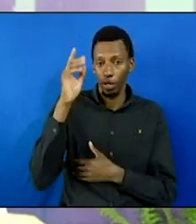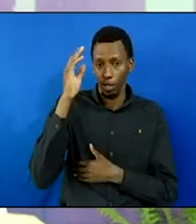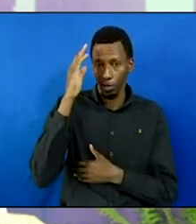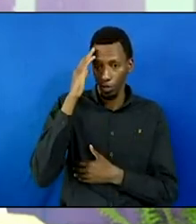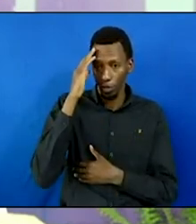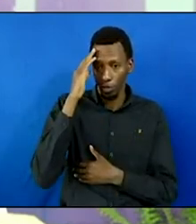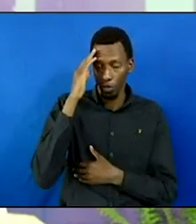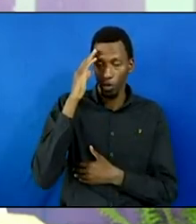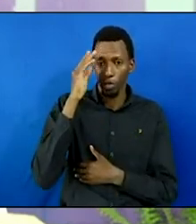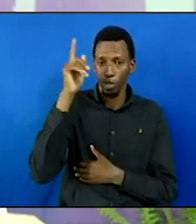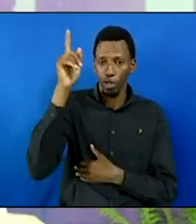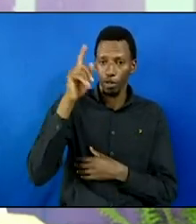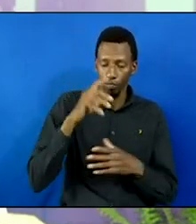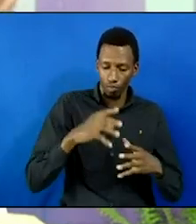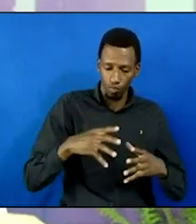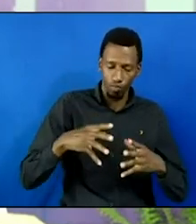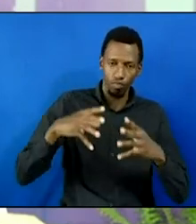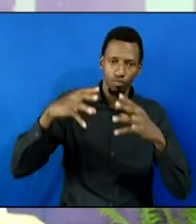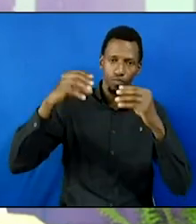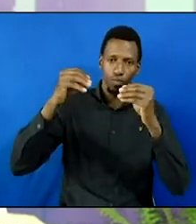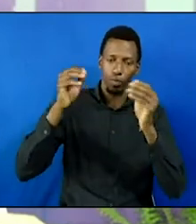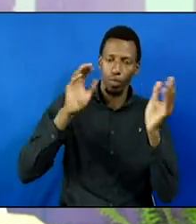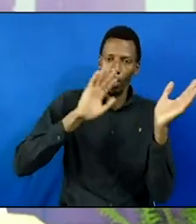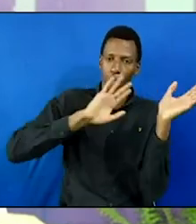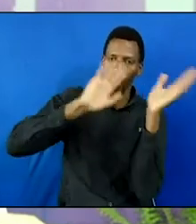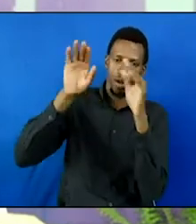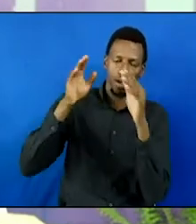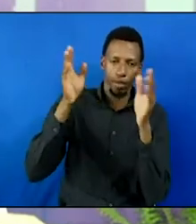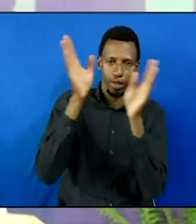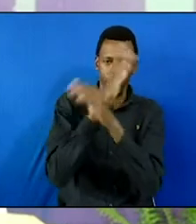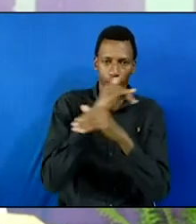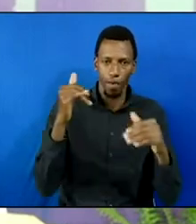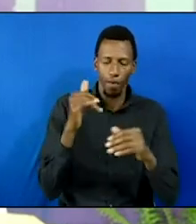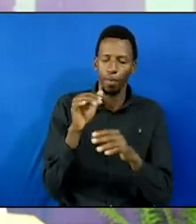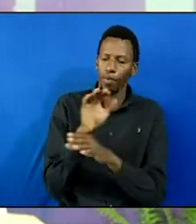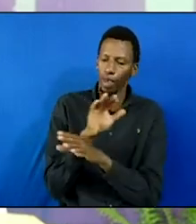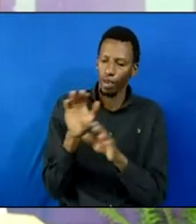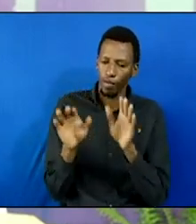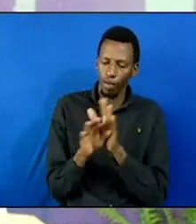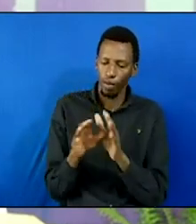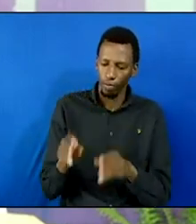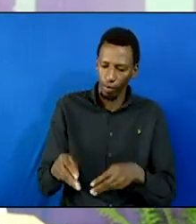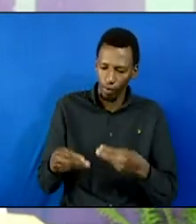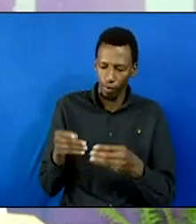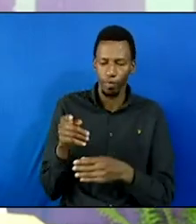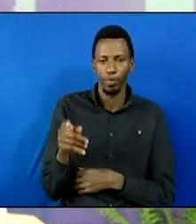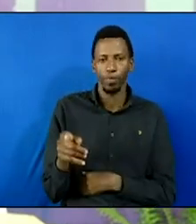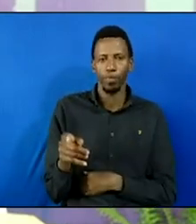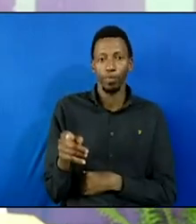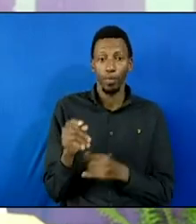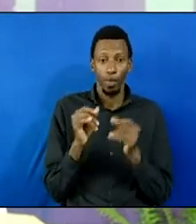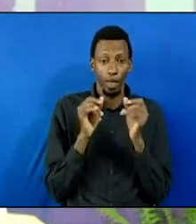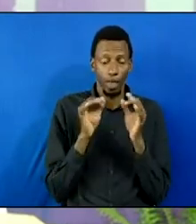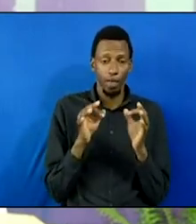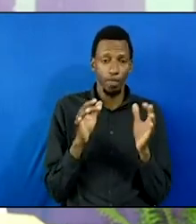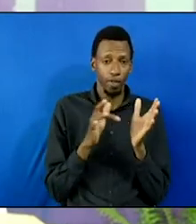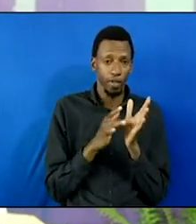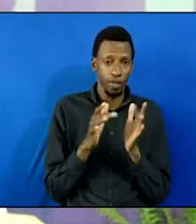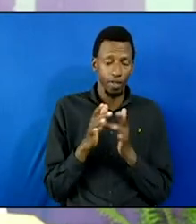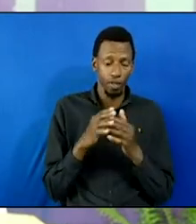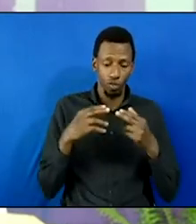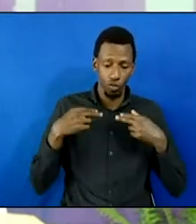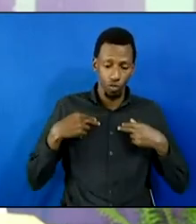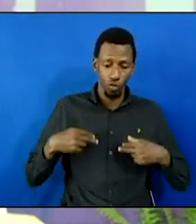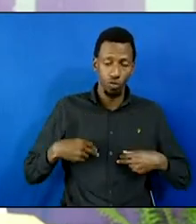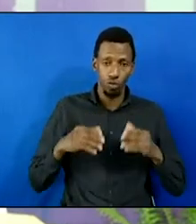the Father, he was already going to glory, and that everything had been given to him. If he was a human being,